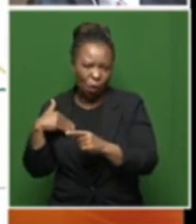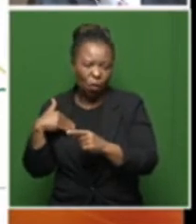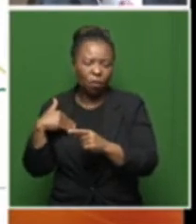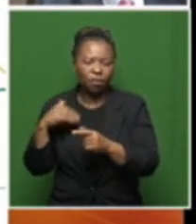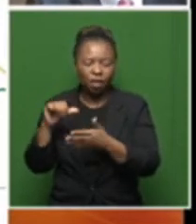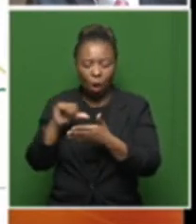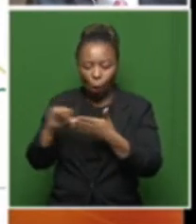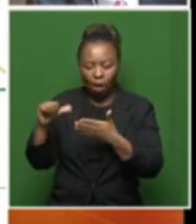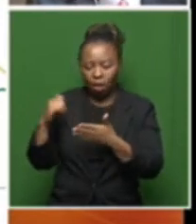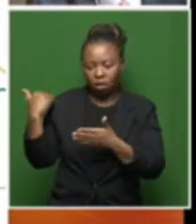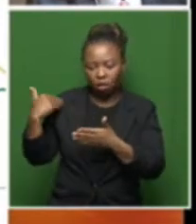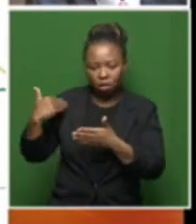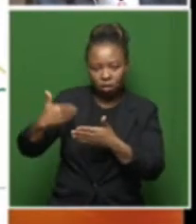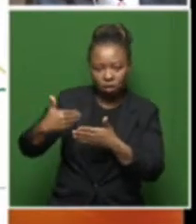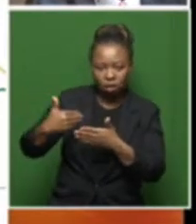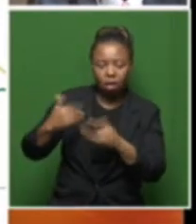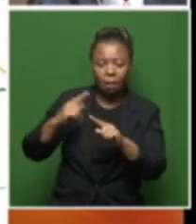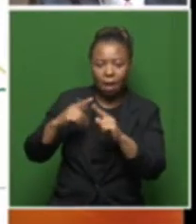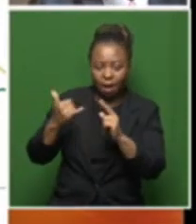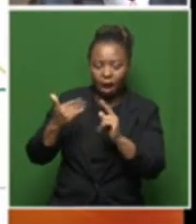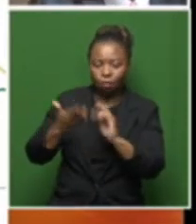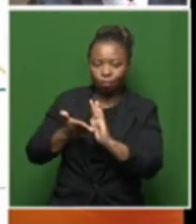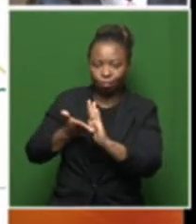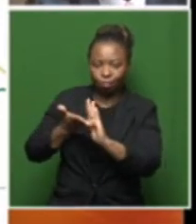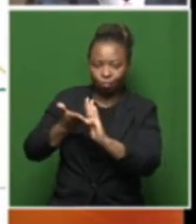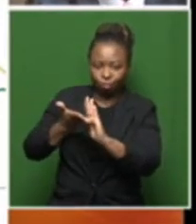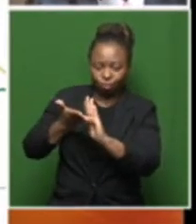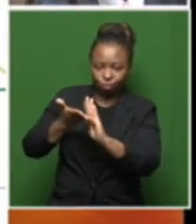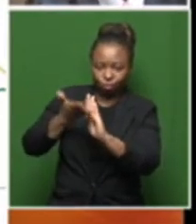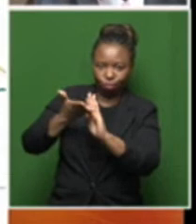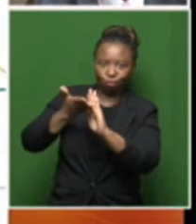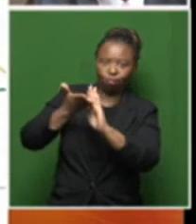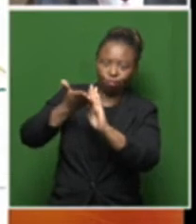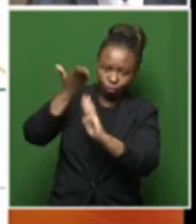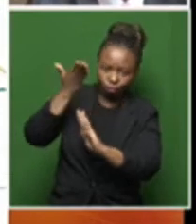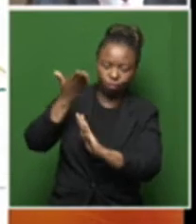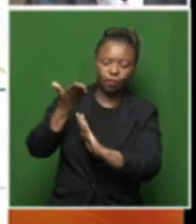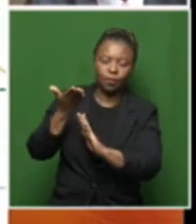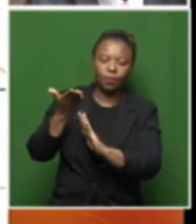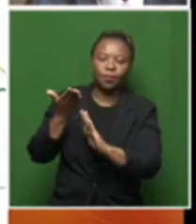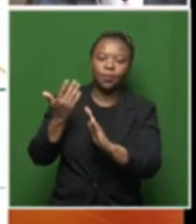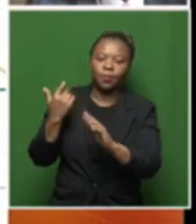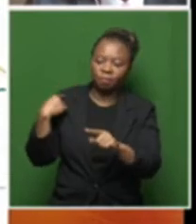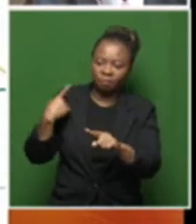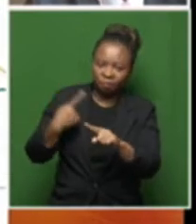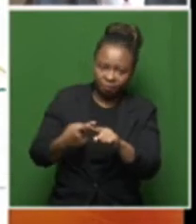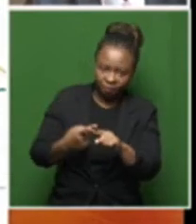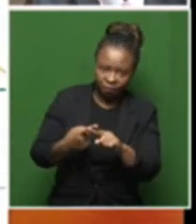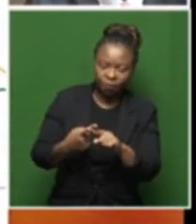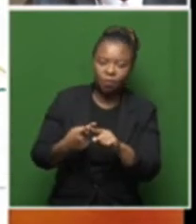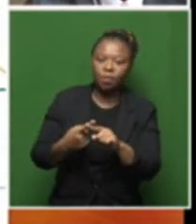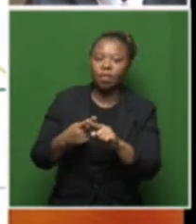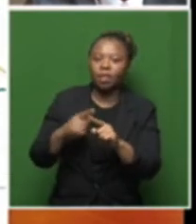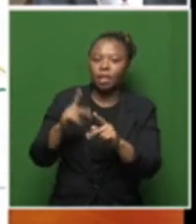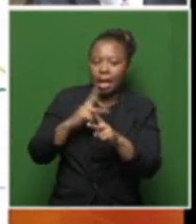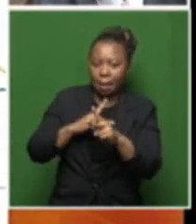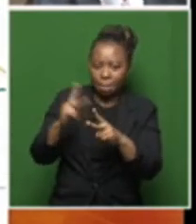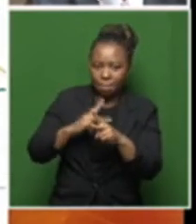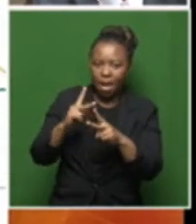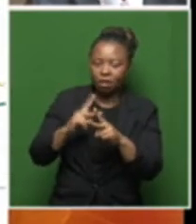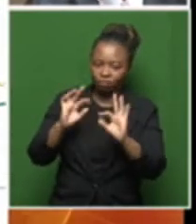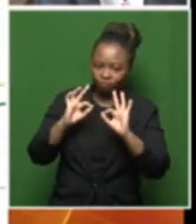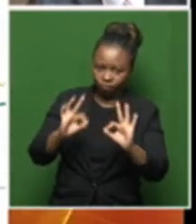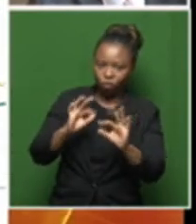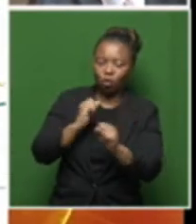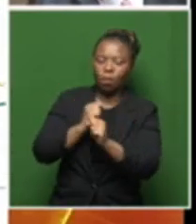of weeks, but they have accelerated very rapidly since then, and now have a very coherent plan to reach their